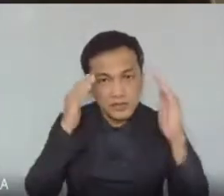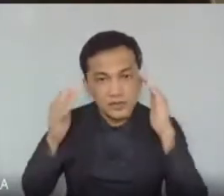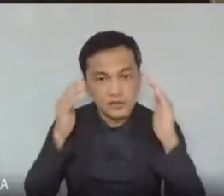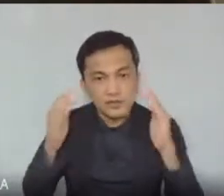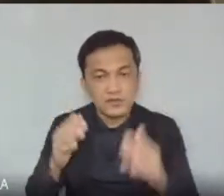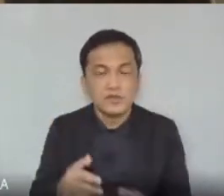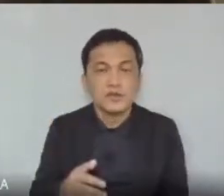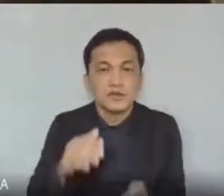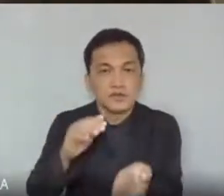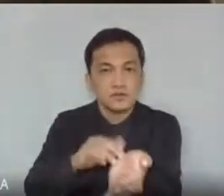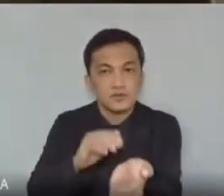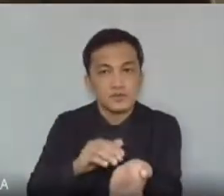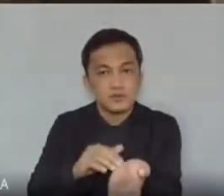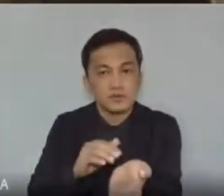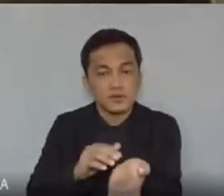Okay.